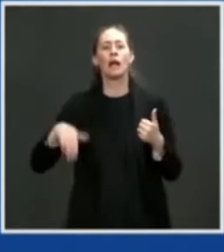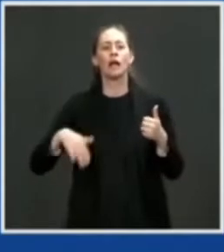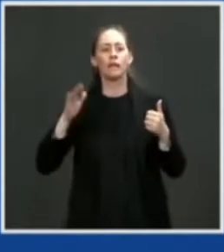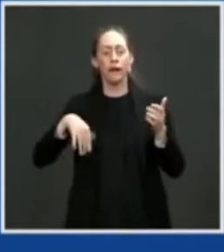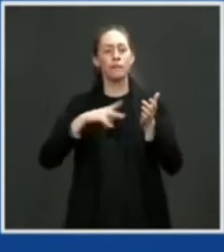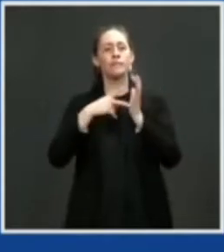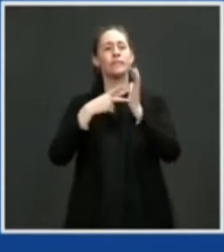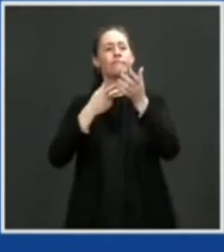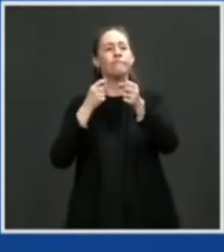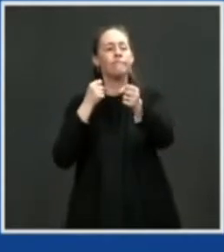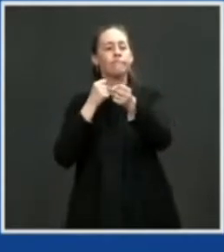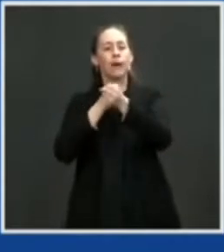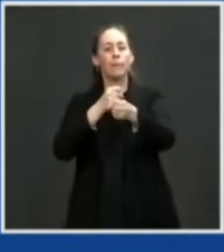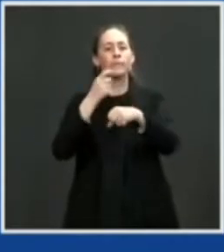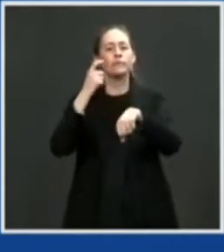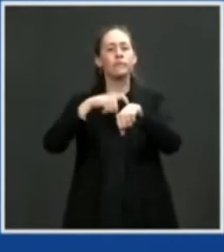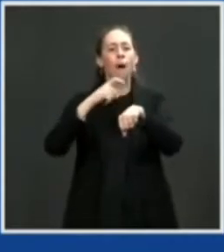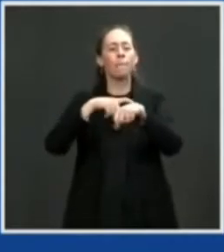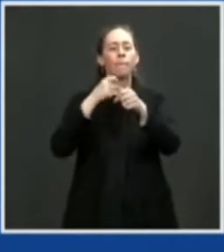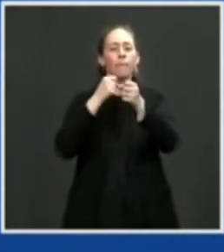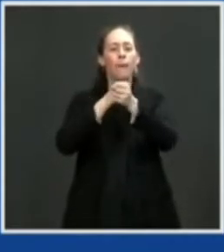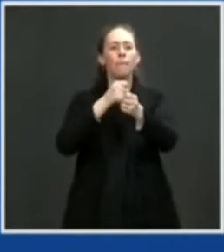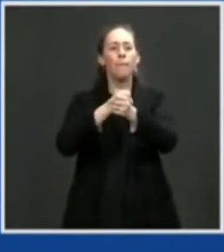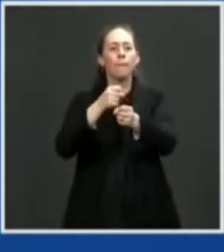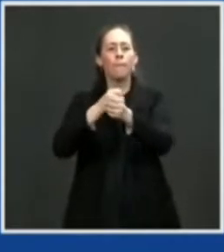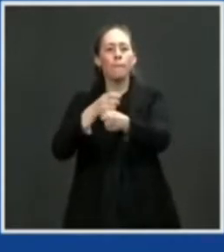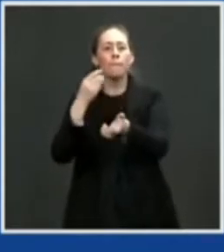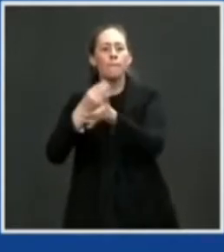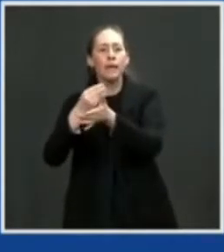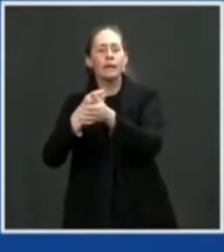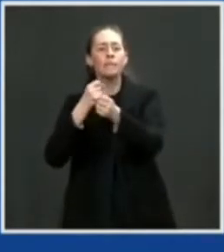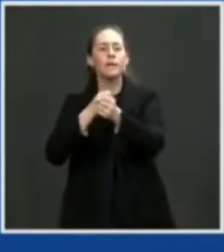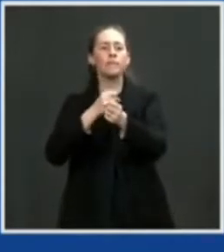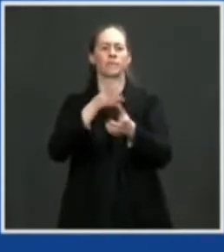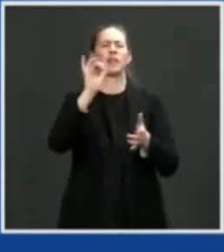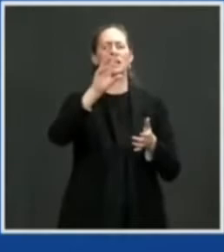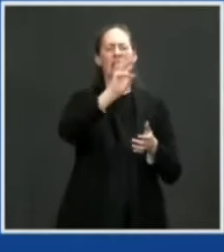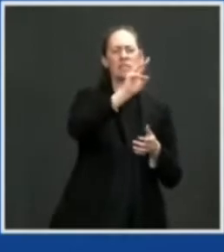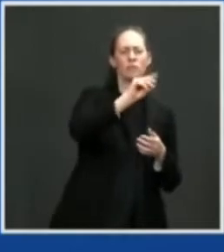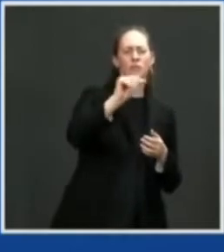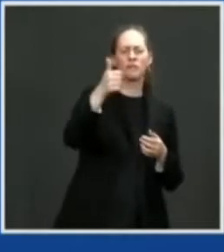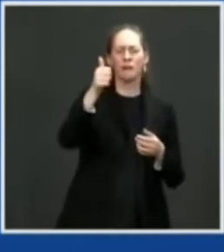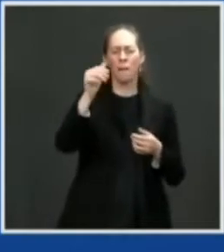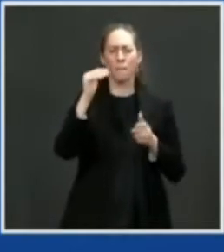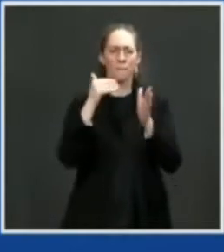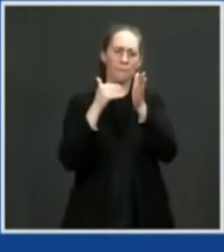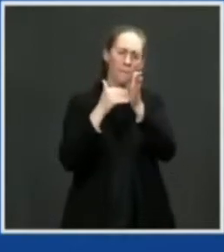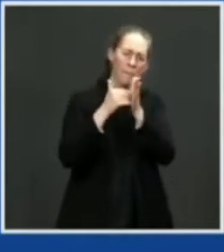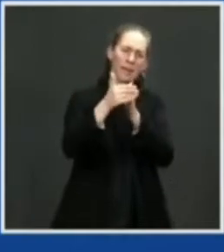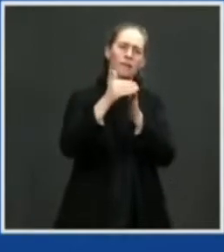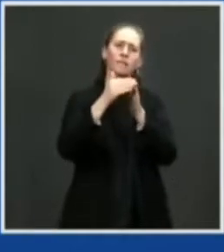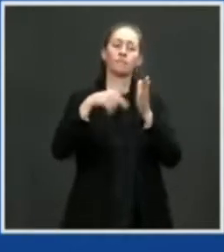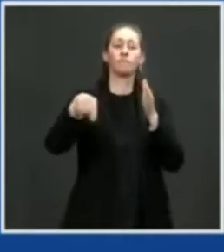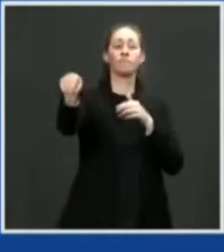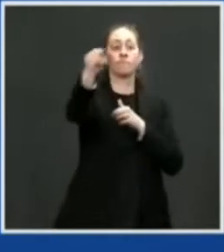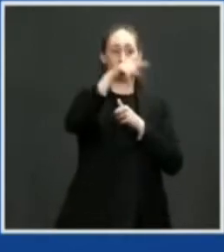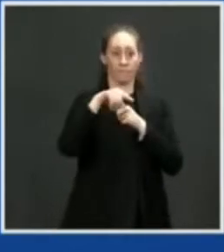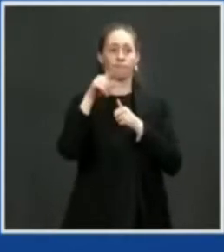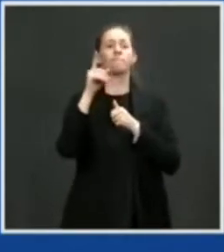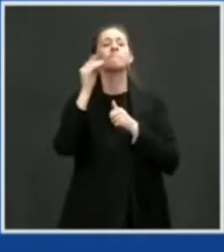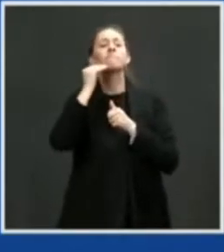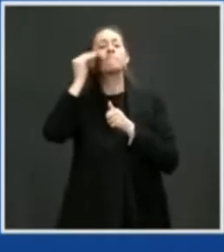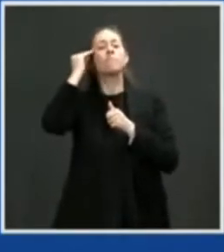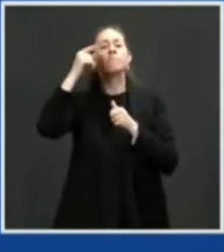6 to 10 million homes in America Terrible. still have lead pipes servicing their water lines. Delicious